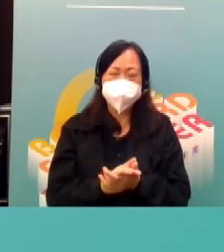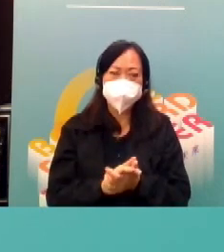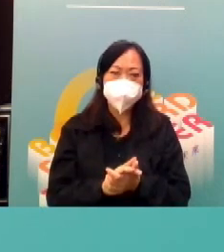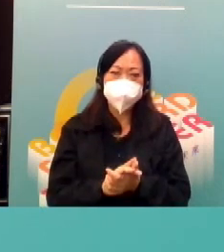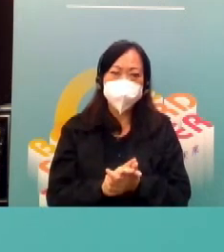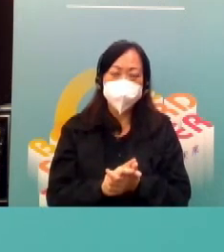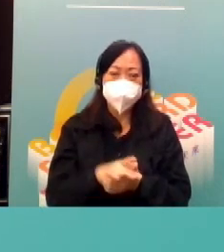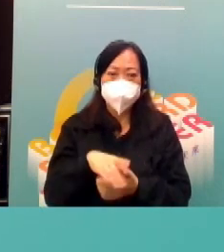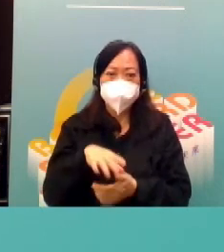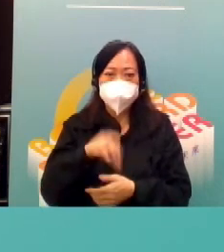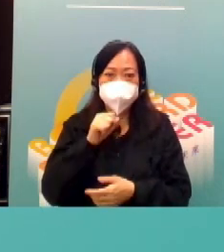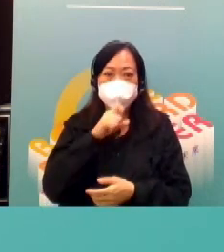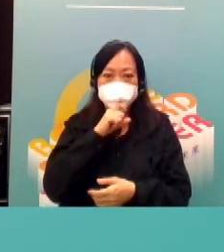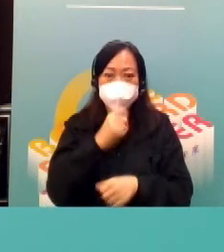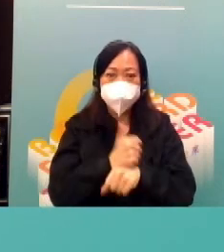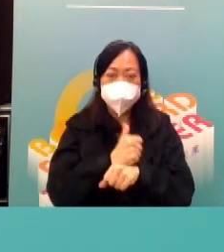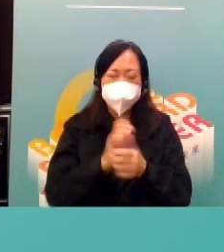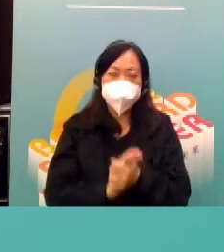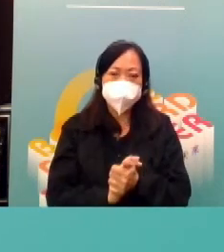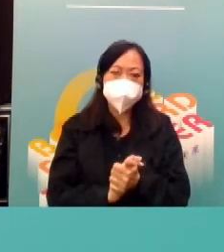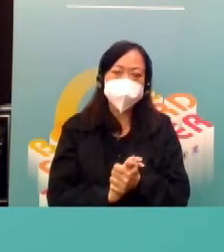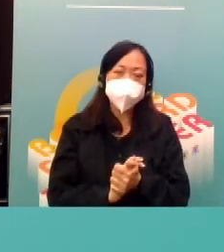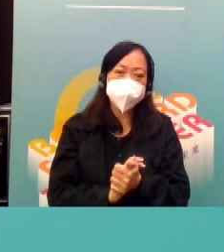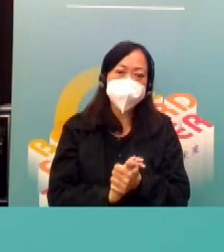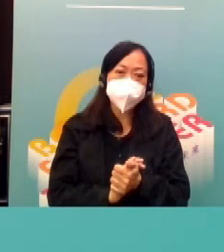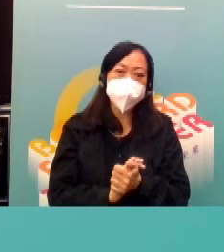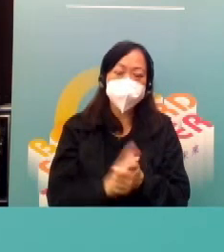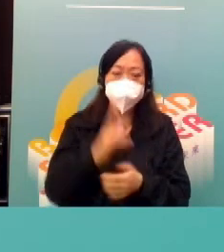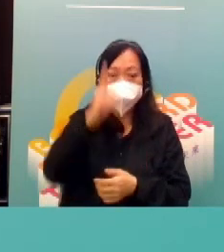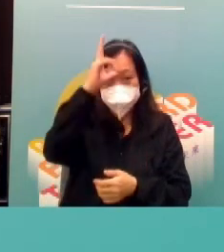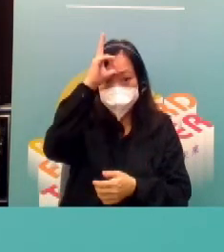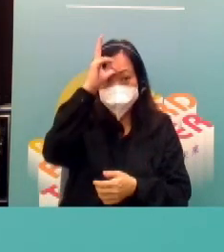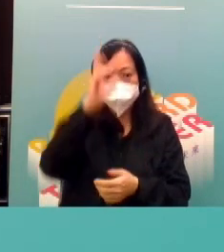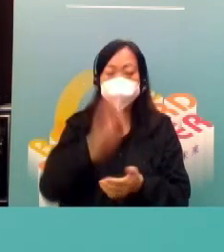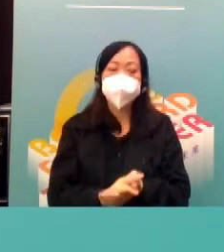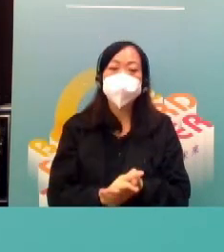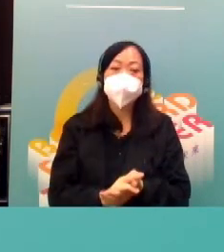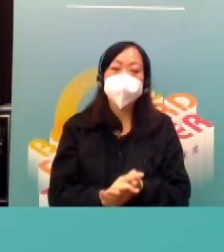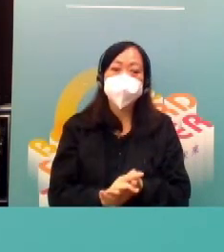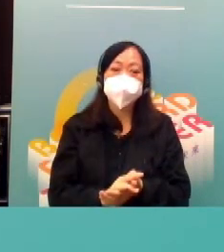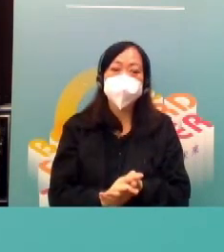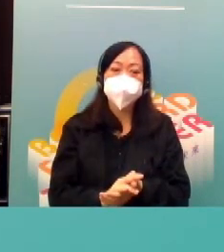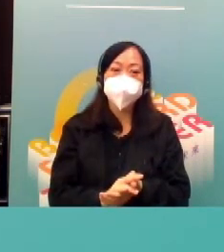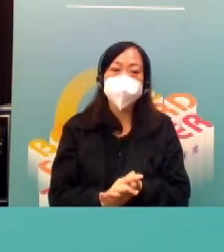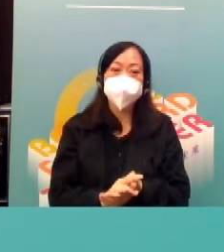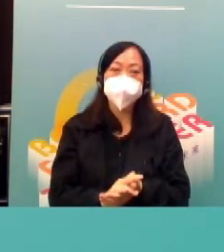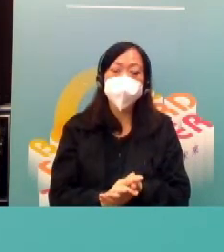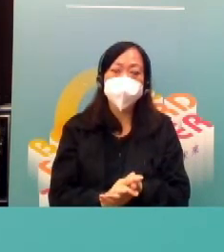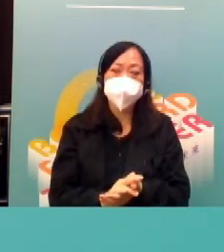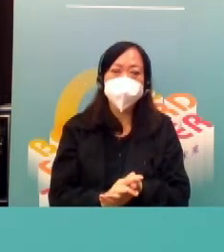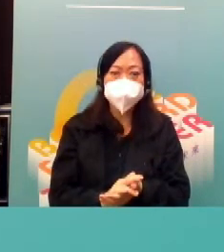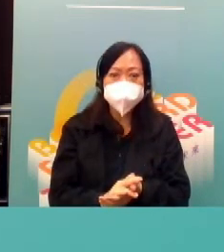of a scheme by the government, the FIT scheme. We are